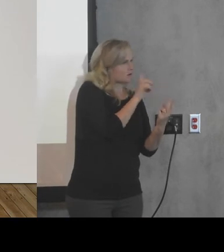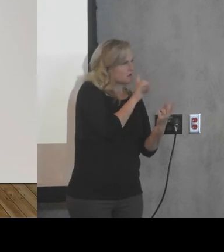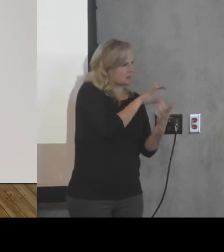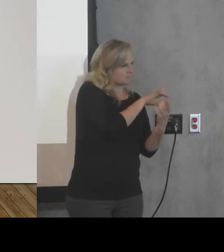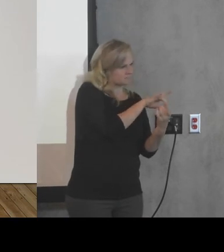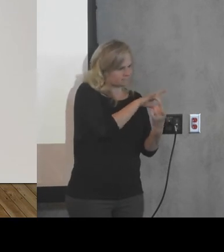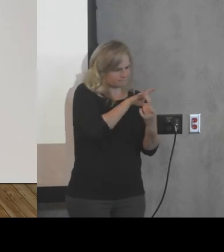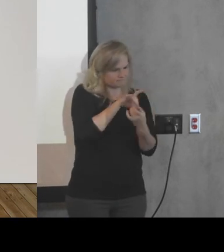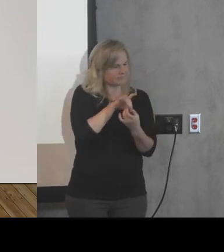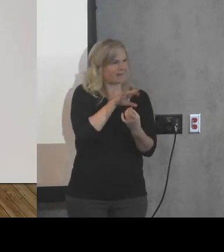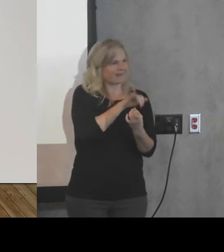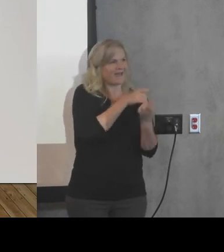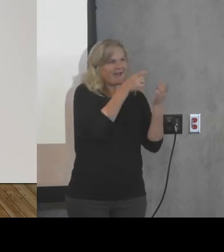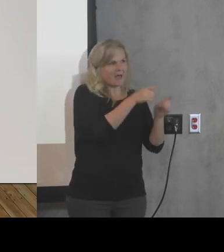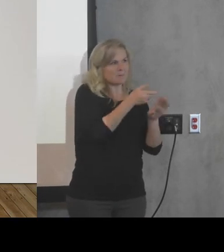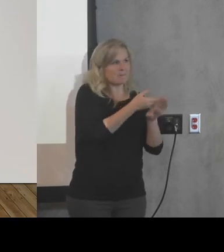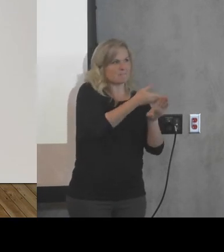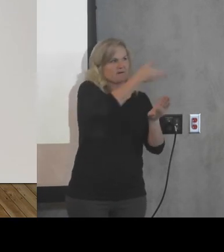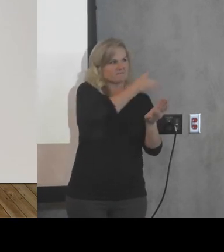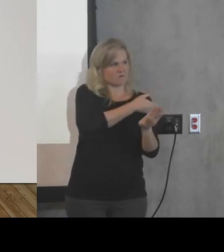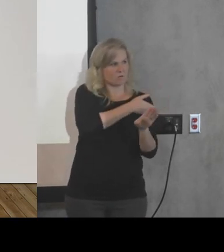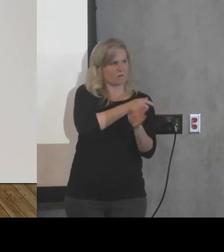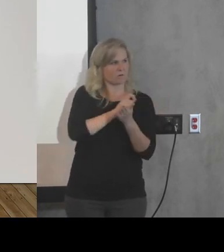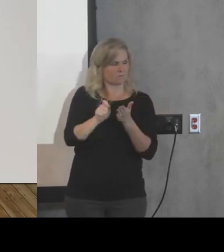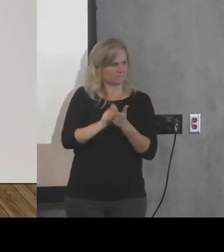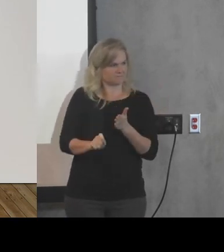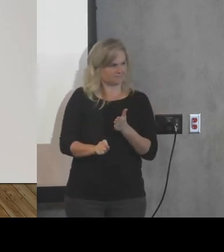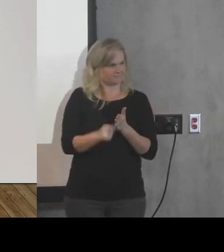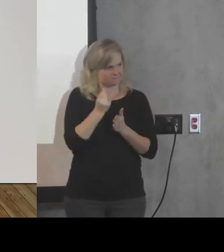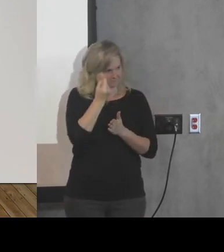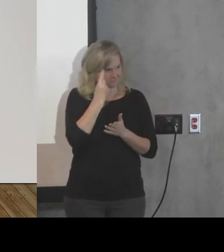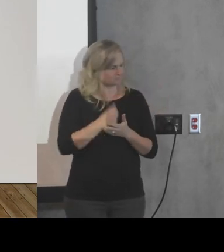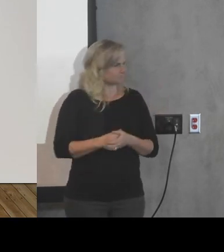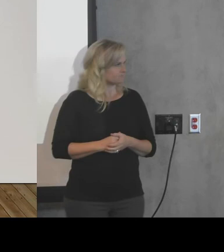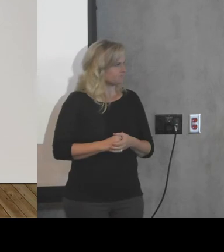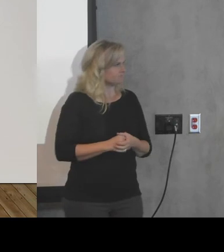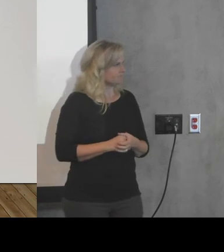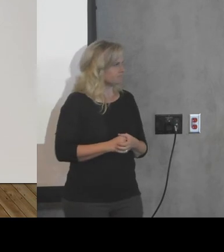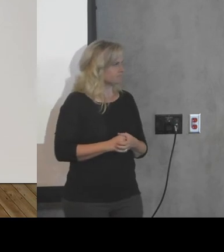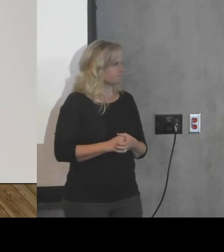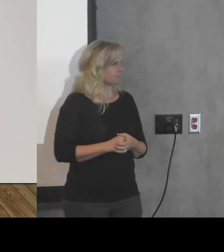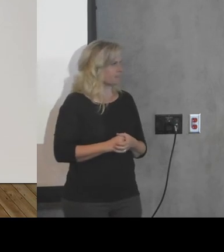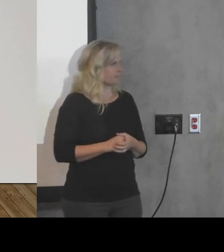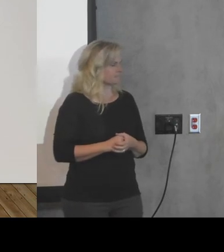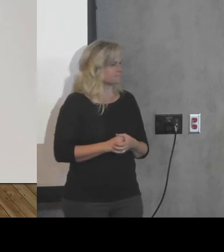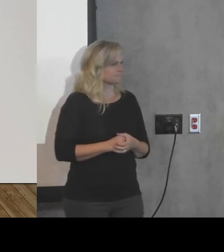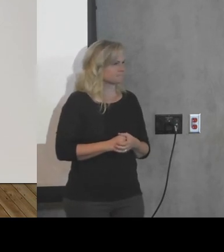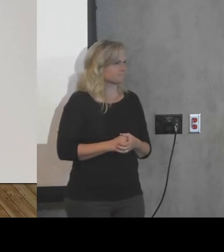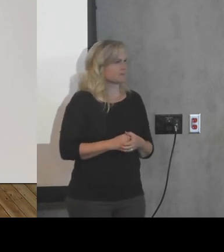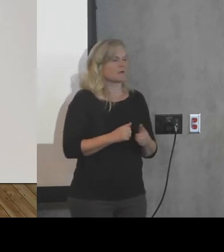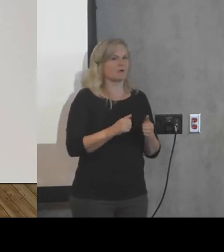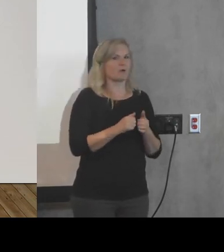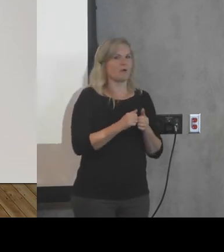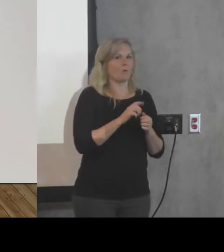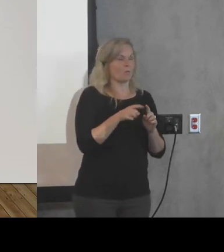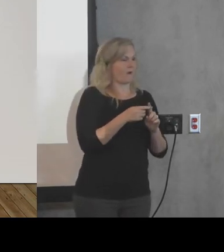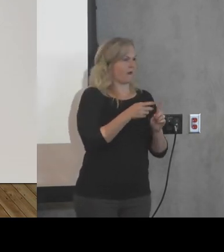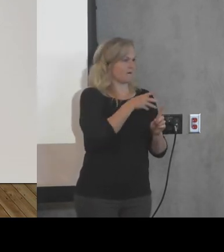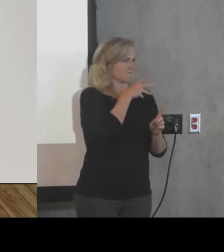occur before the ability to write it. And it helps comprehension as well when they're